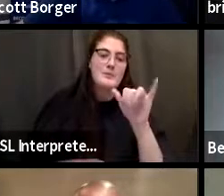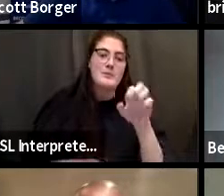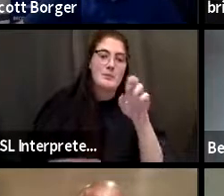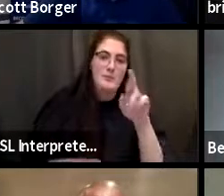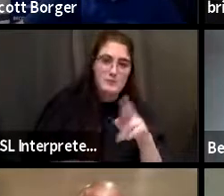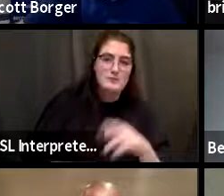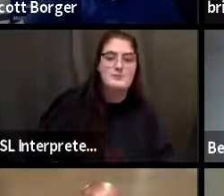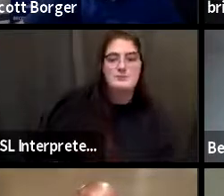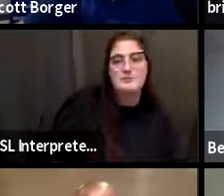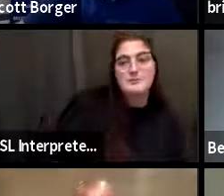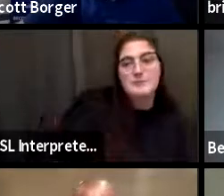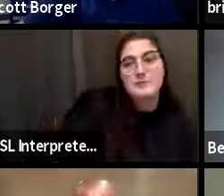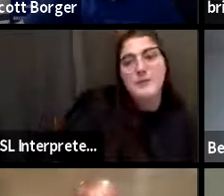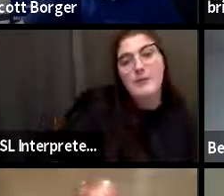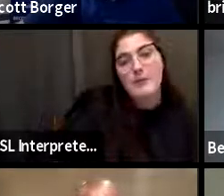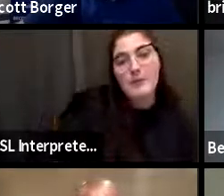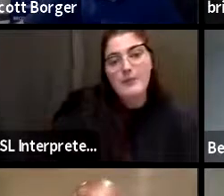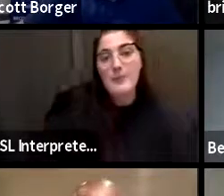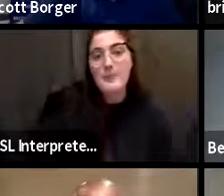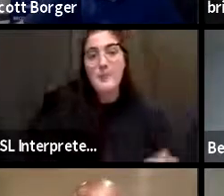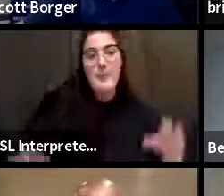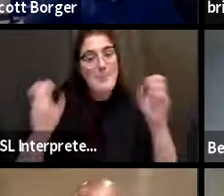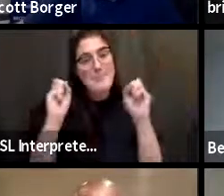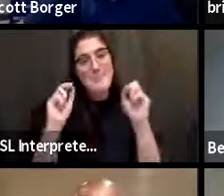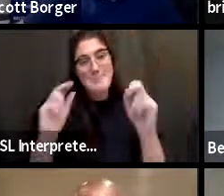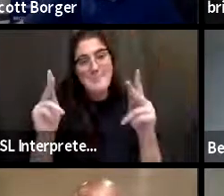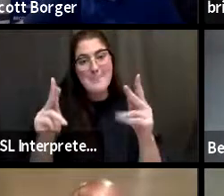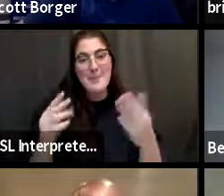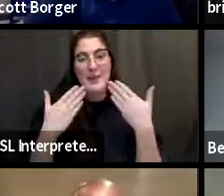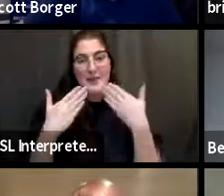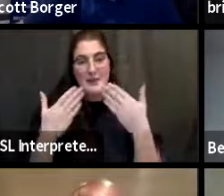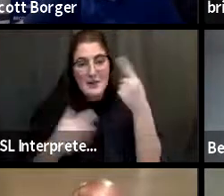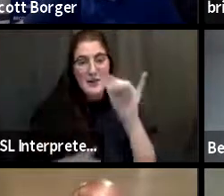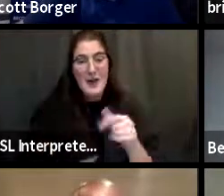Okay. All right, thank you for that. So we do have a few